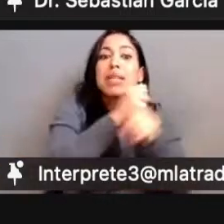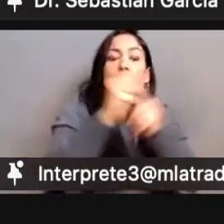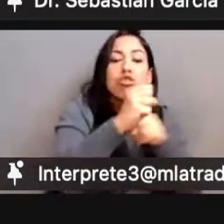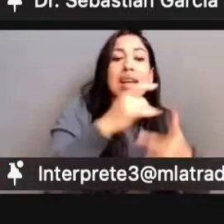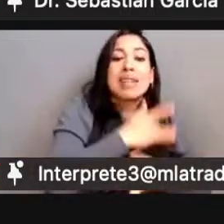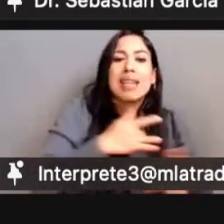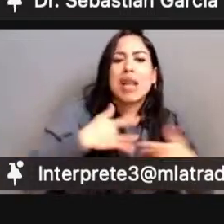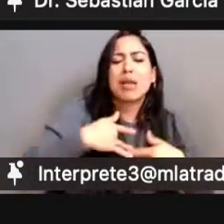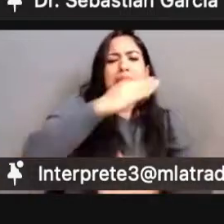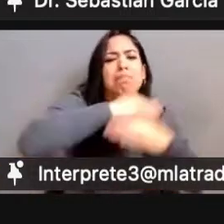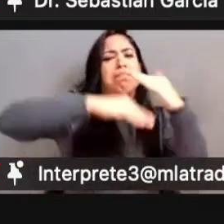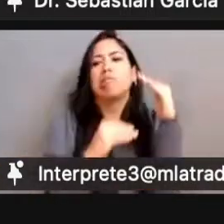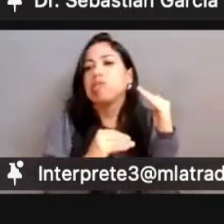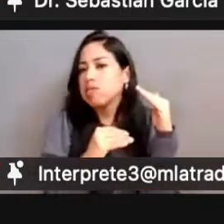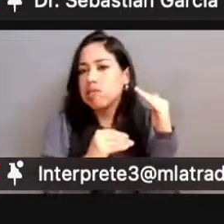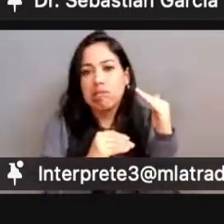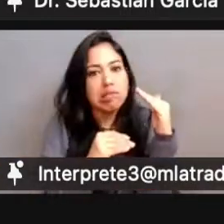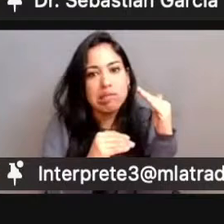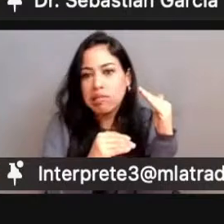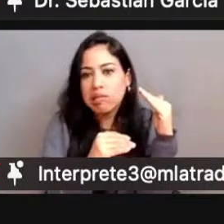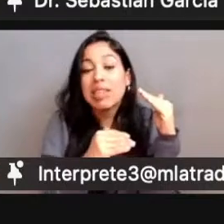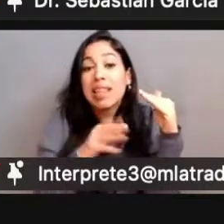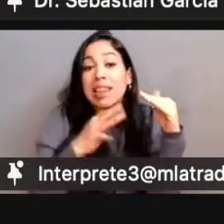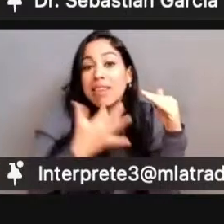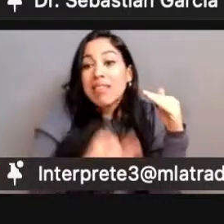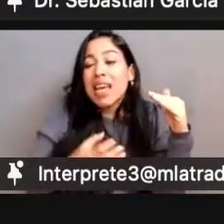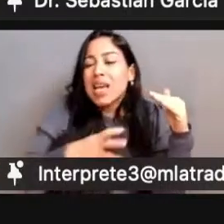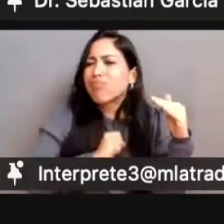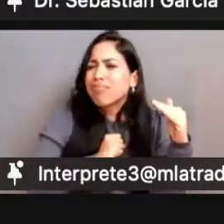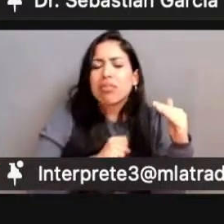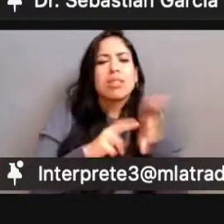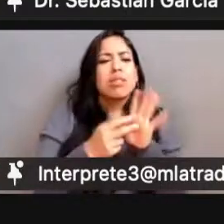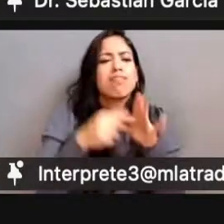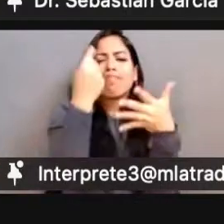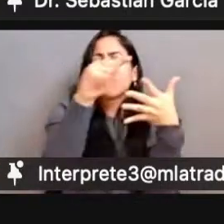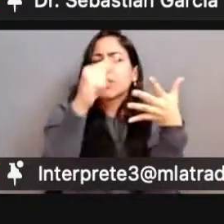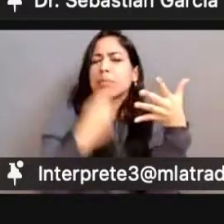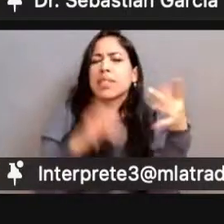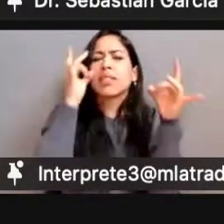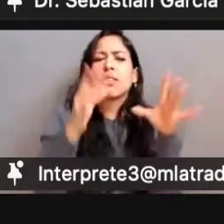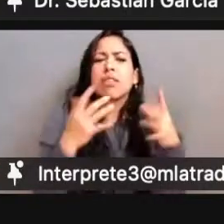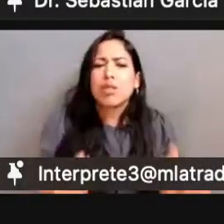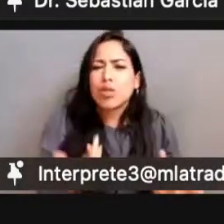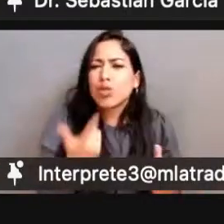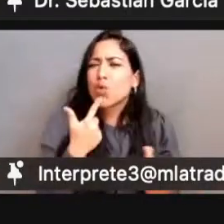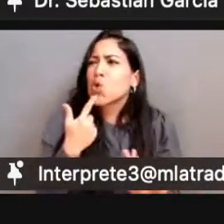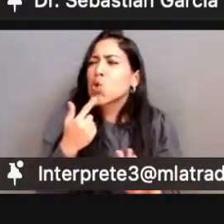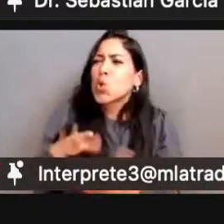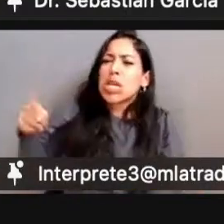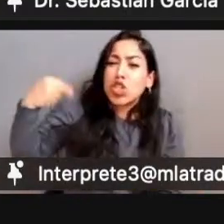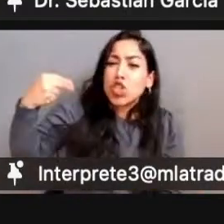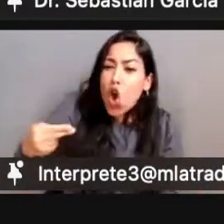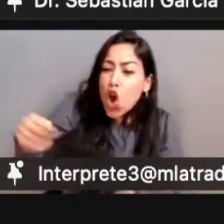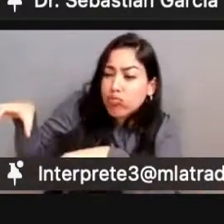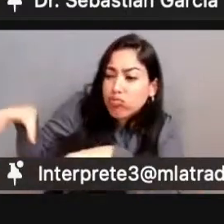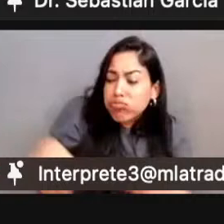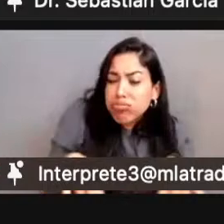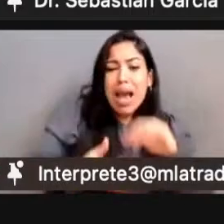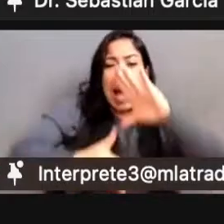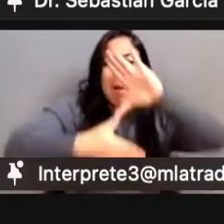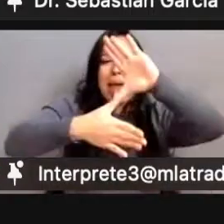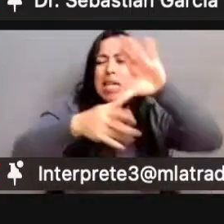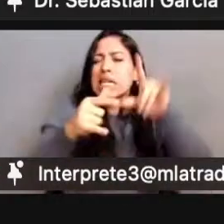social gradients in inequalities, unfortunately, have been a characteristic that has been